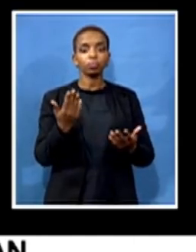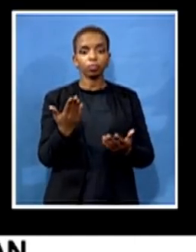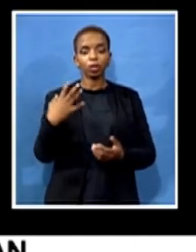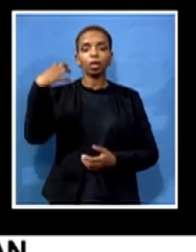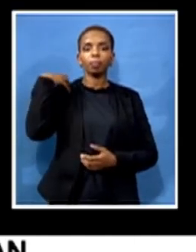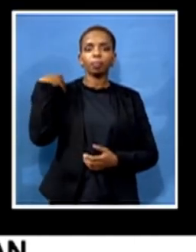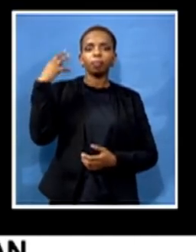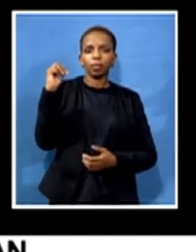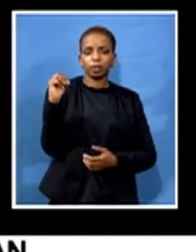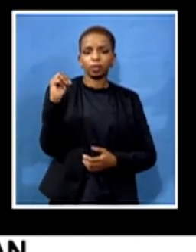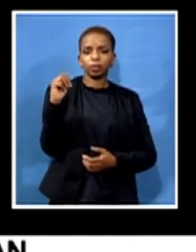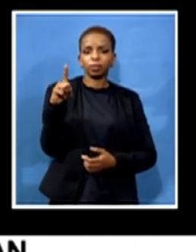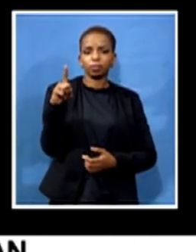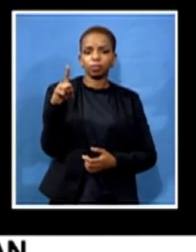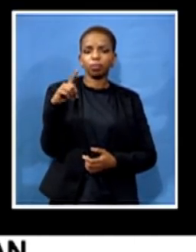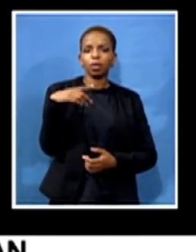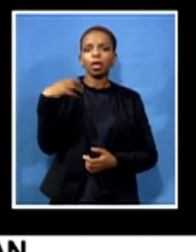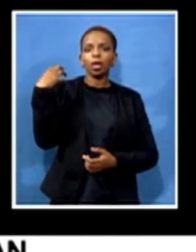unmute?